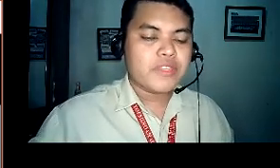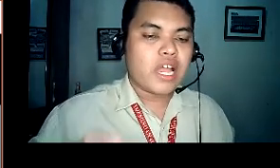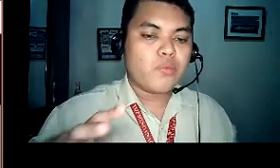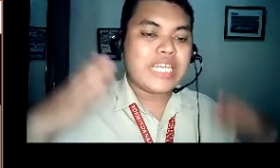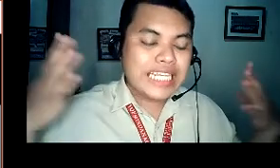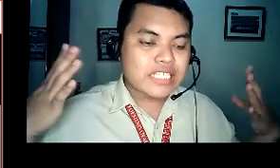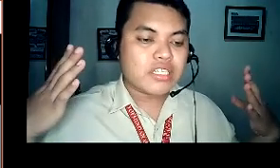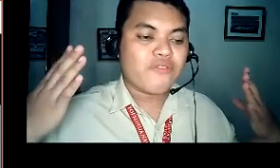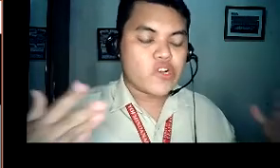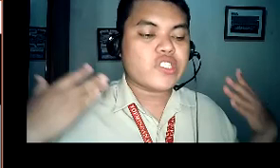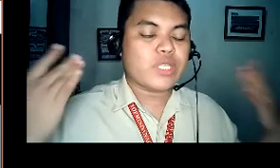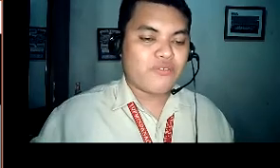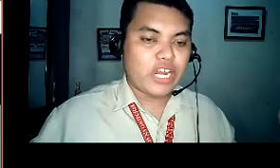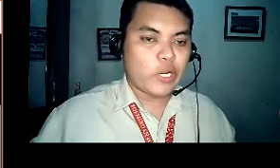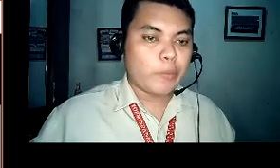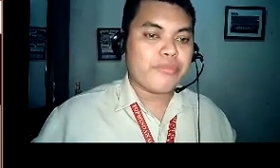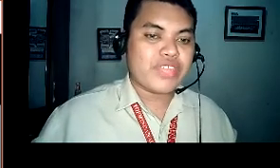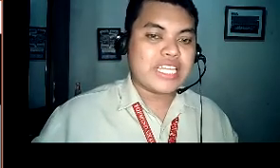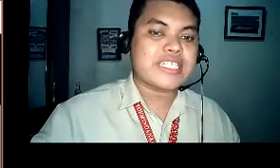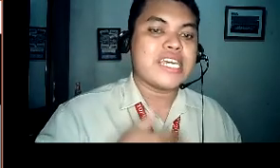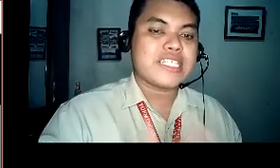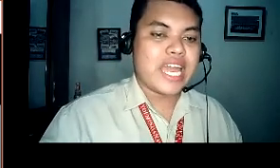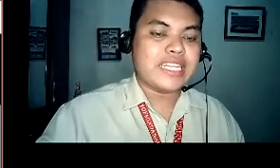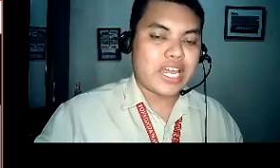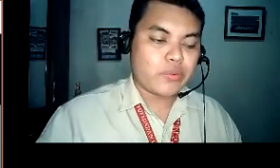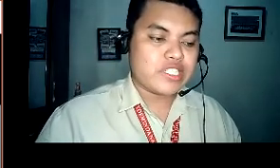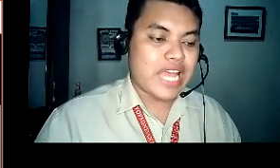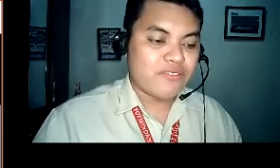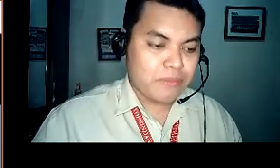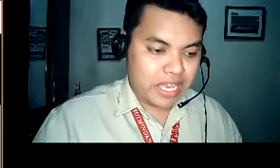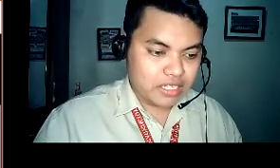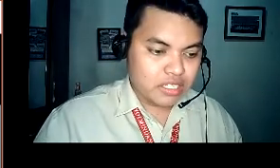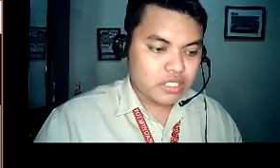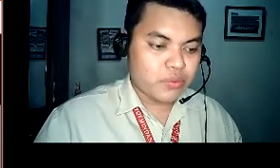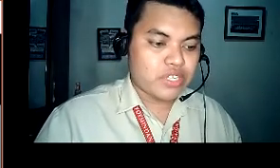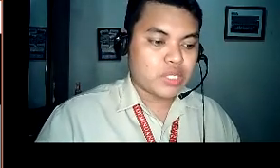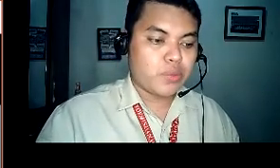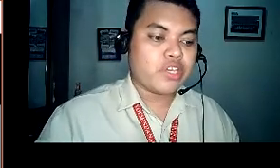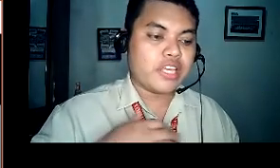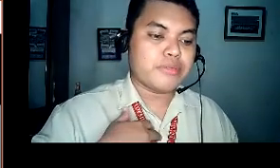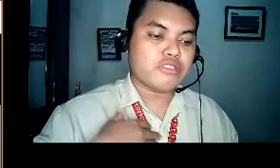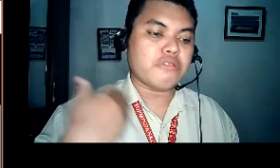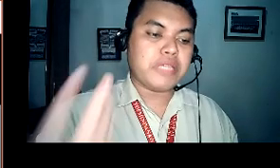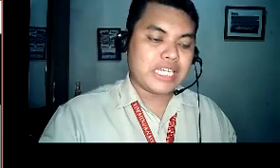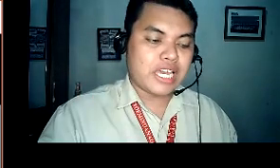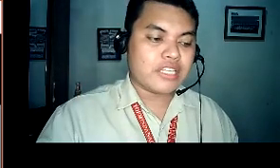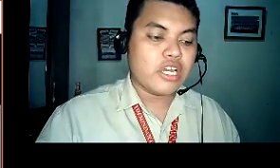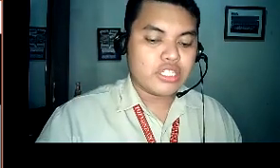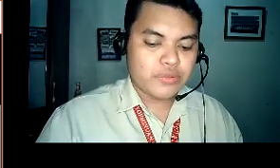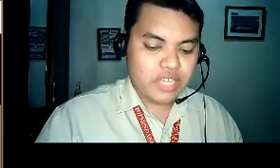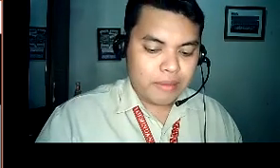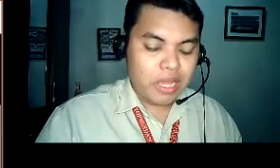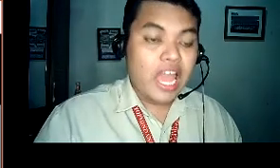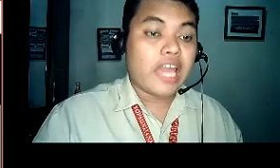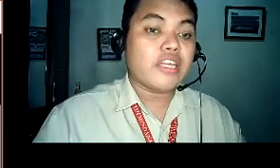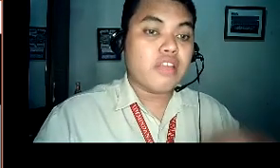why we need first to develop this sign language alphabet so that we can able to communicate